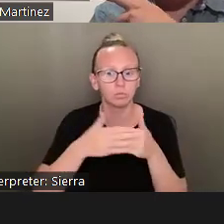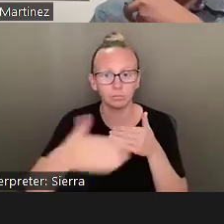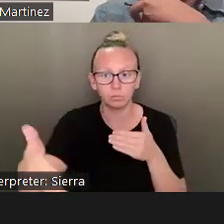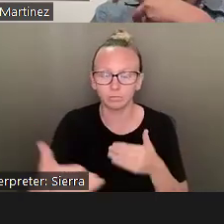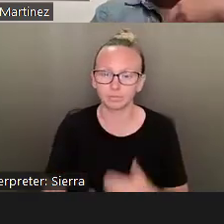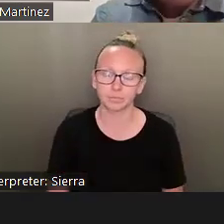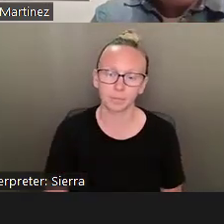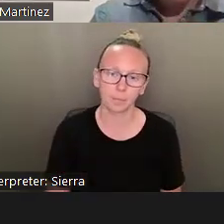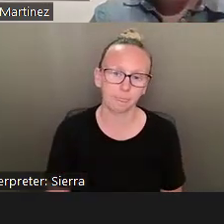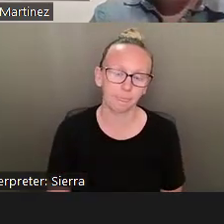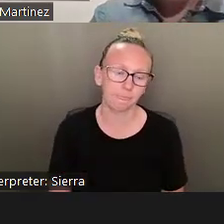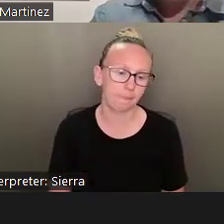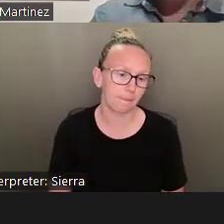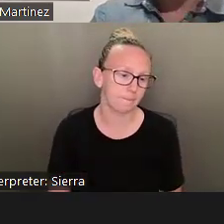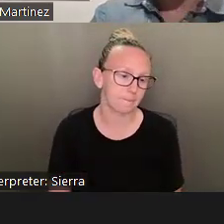And